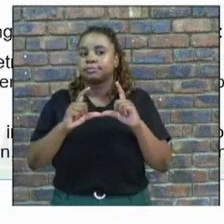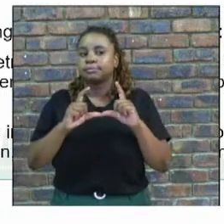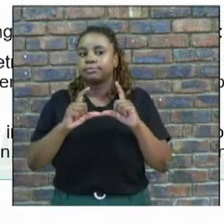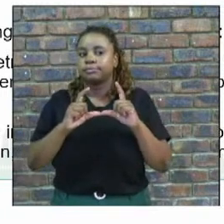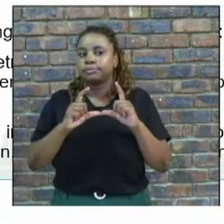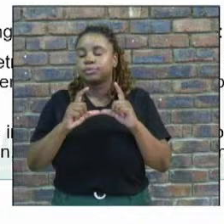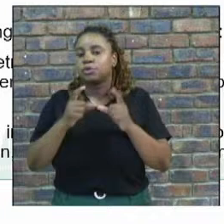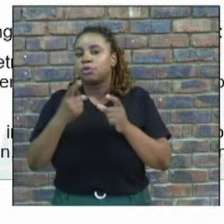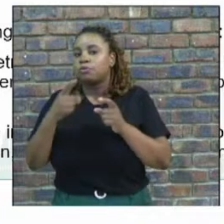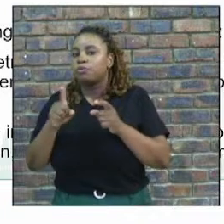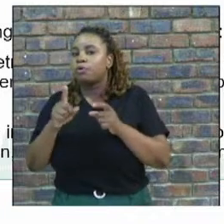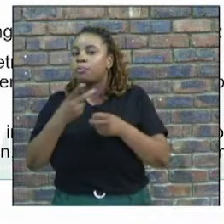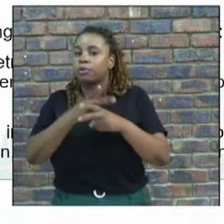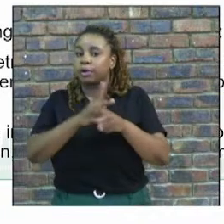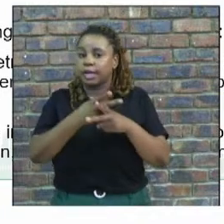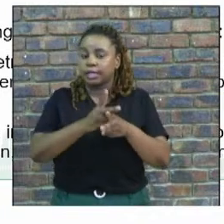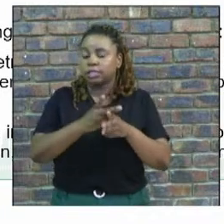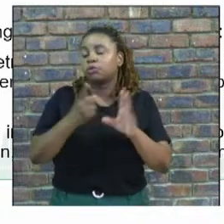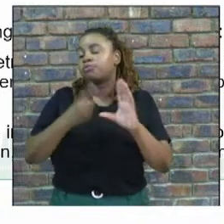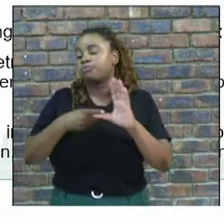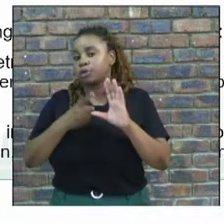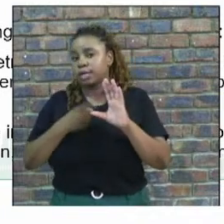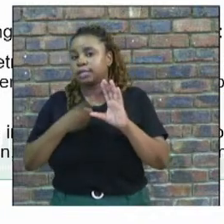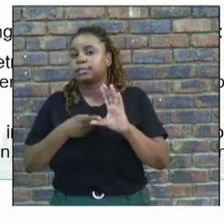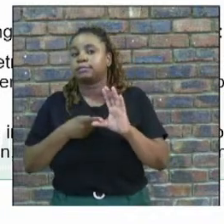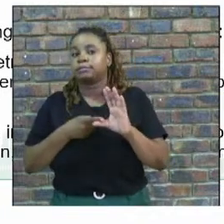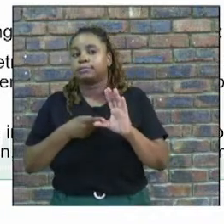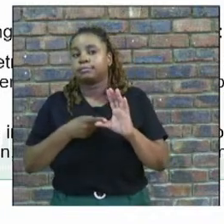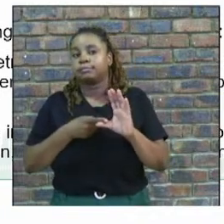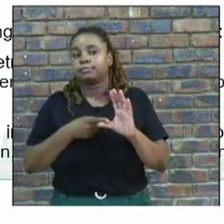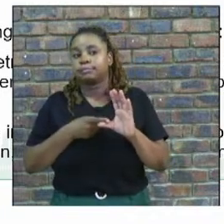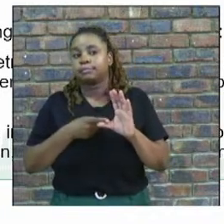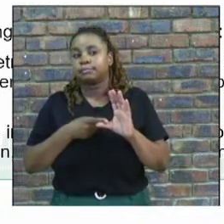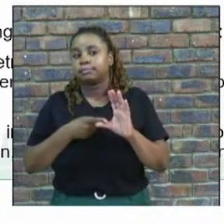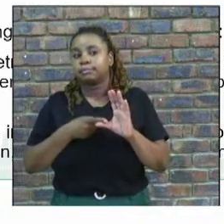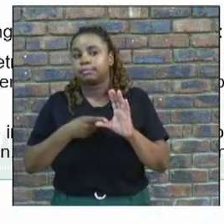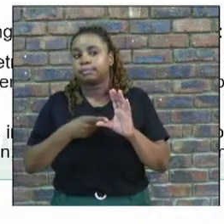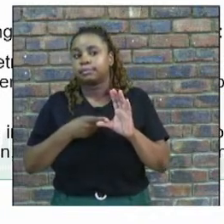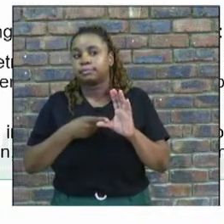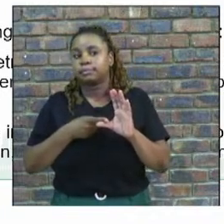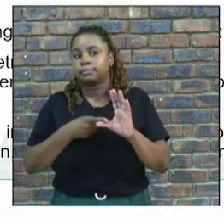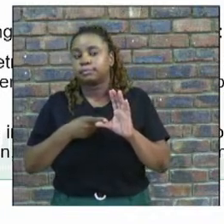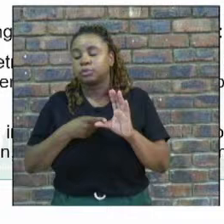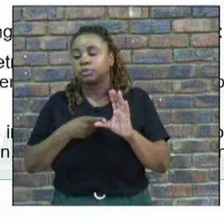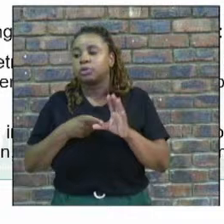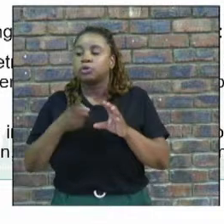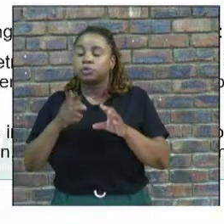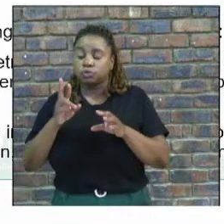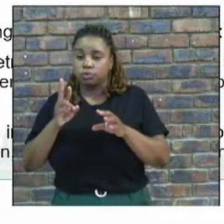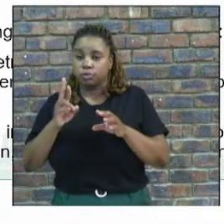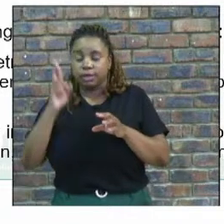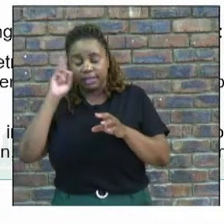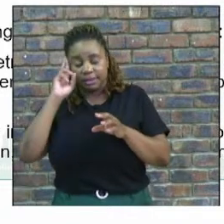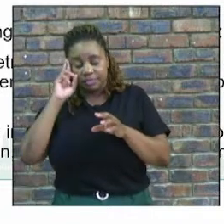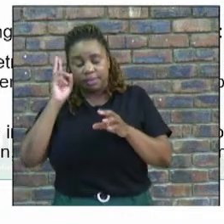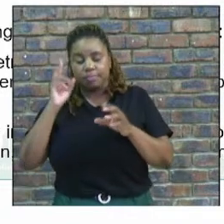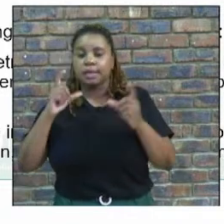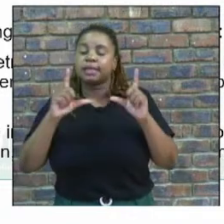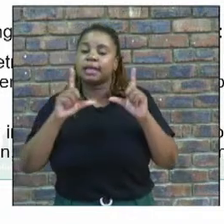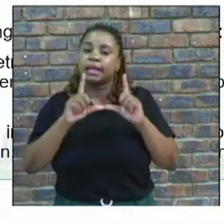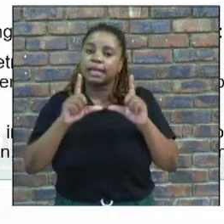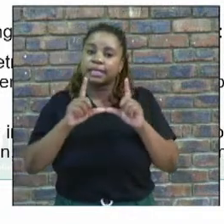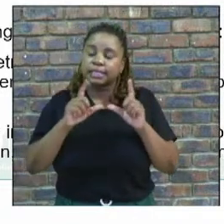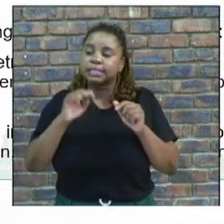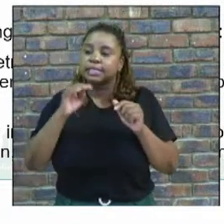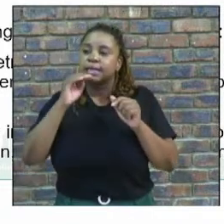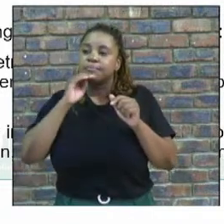and production and petroleum right. I've indicated that a reconnaissance permit is when you are still doing your